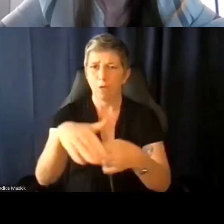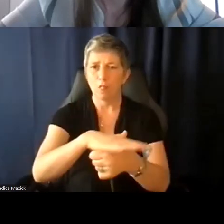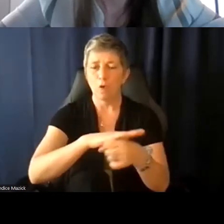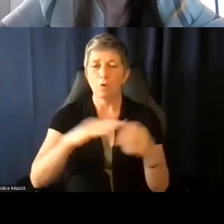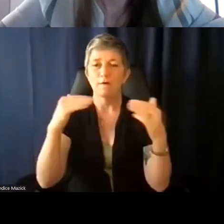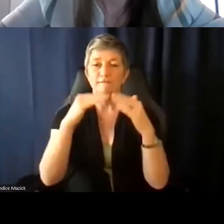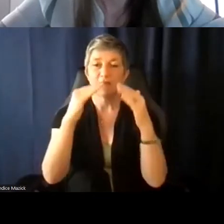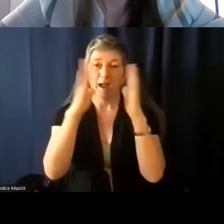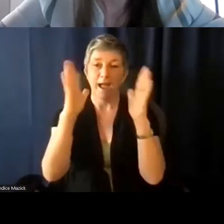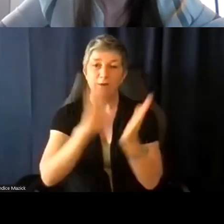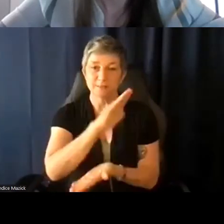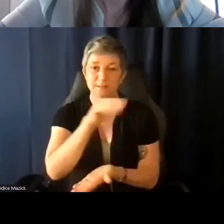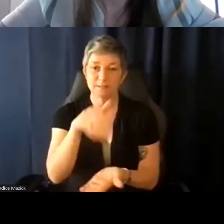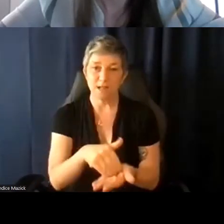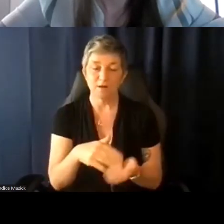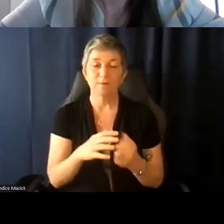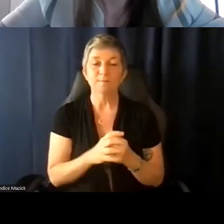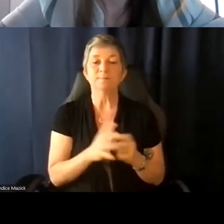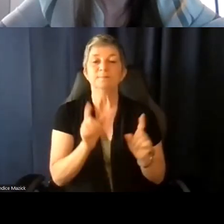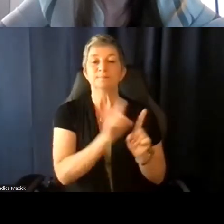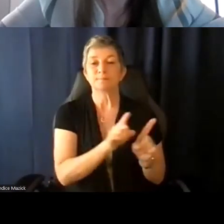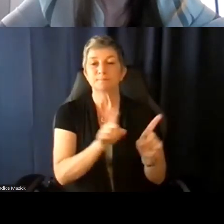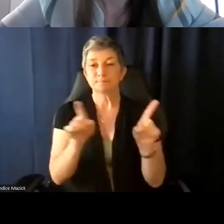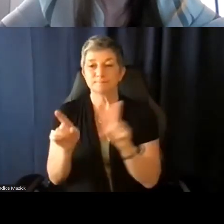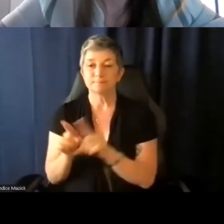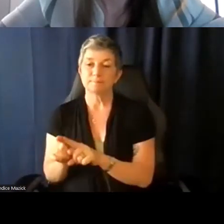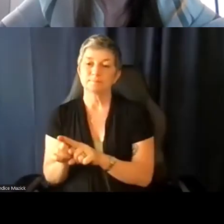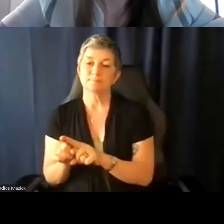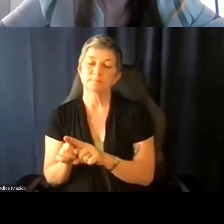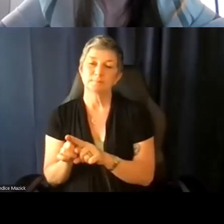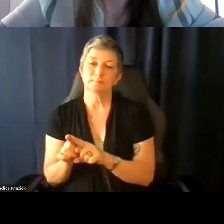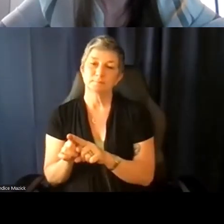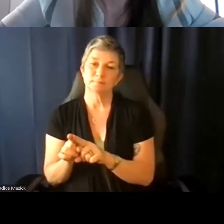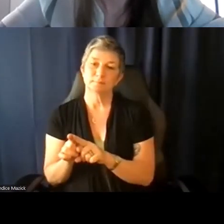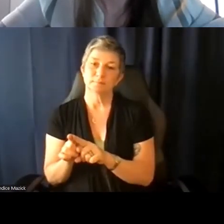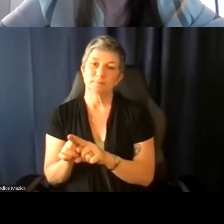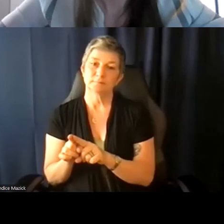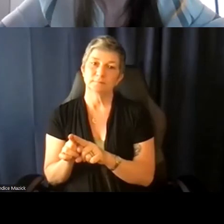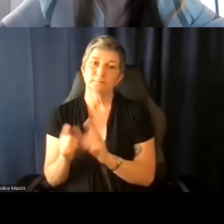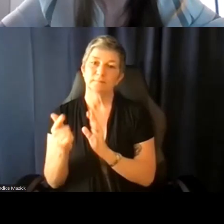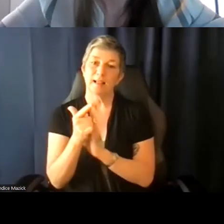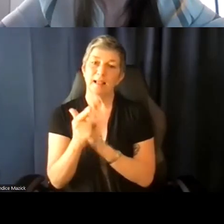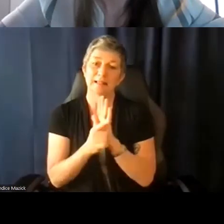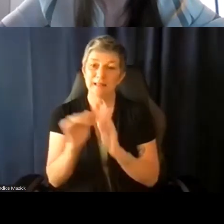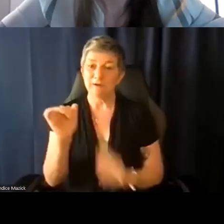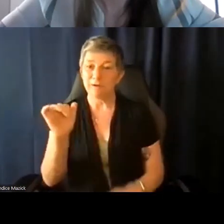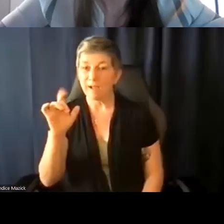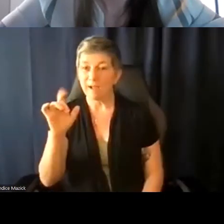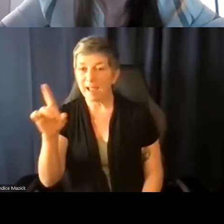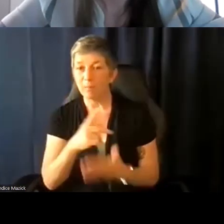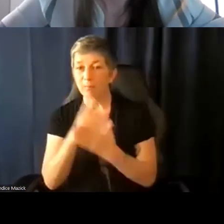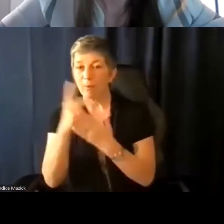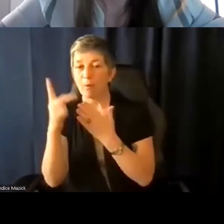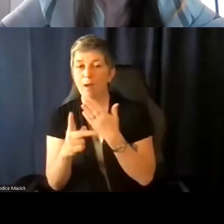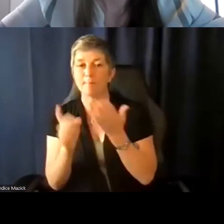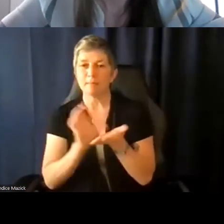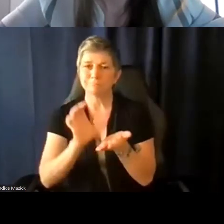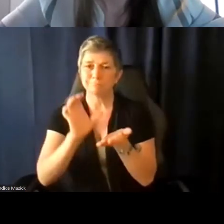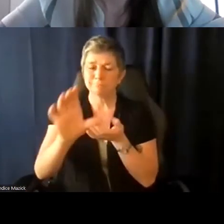center. In addition, there are legal aid programs that are funded across the